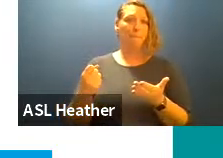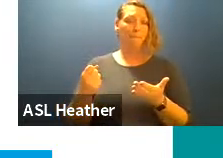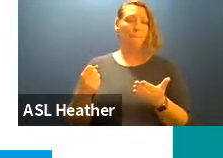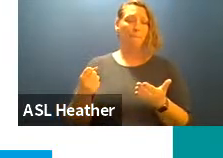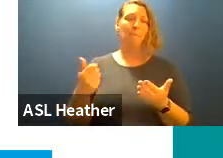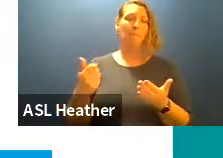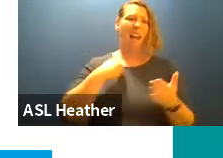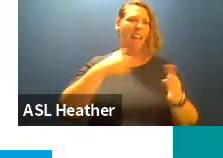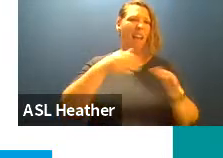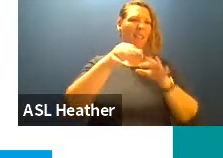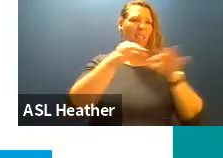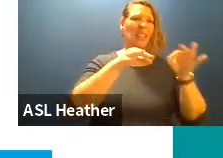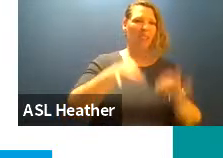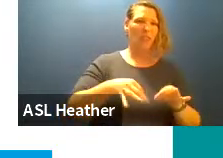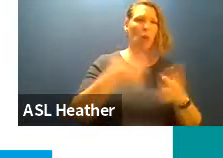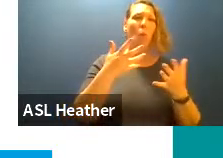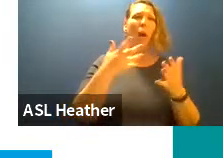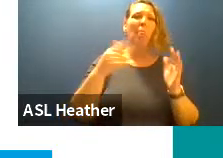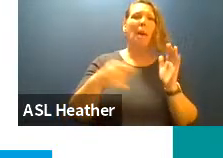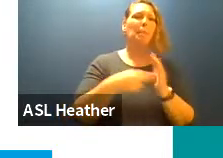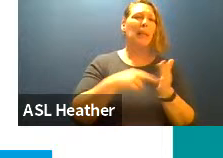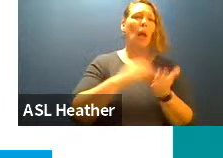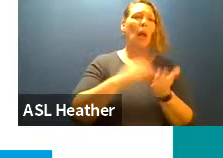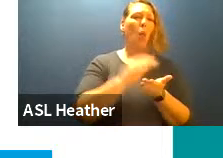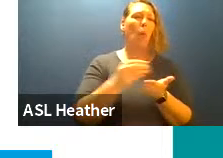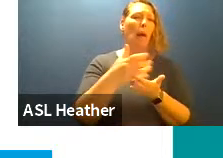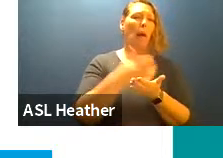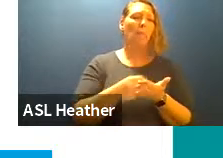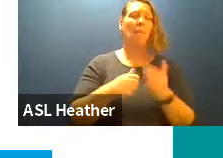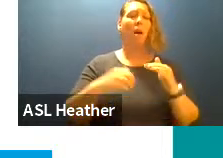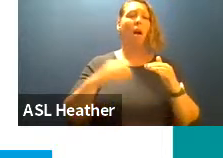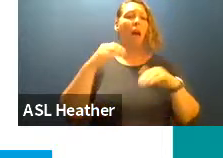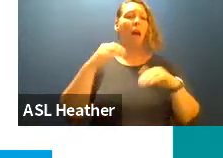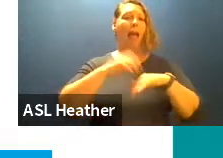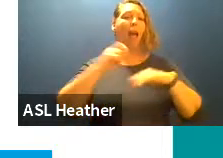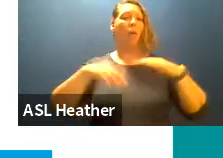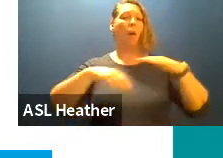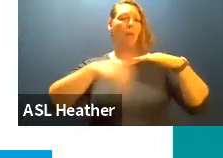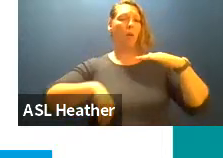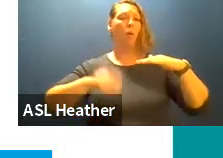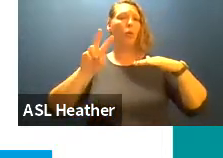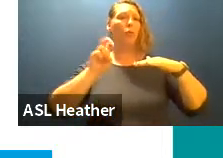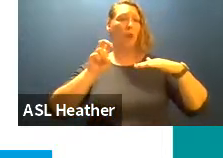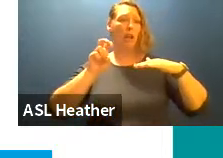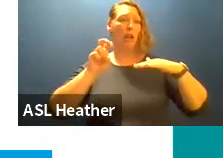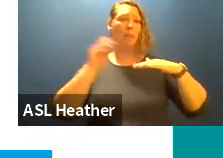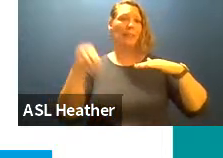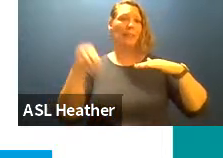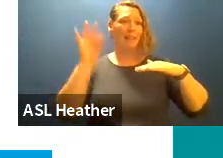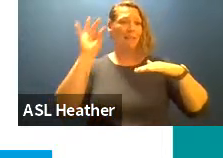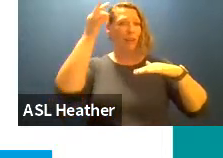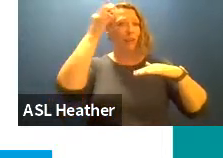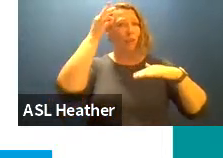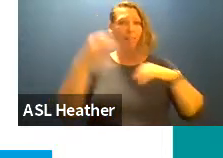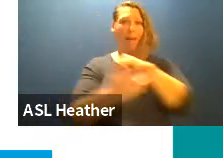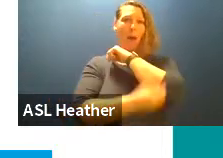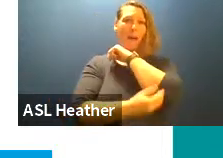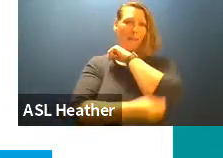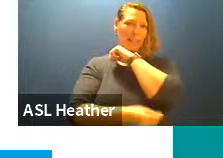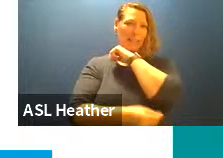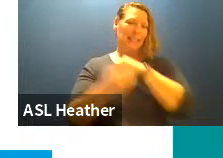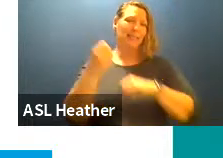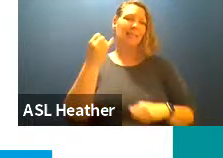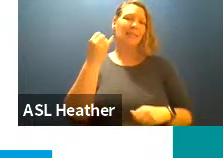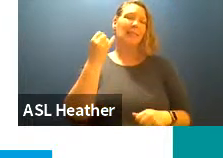definition up there of what we're defining low income, at or below 200% federal poverty. Can explain that if you have the question,